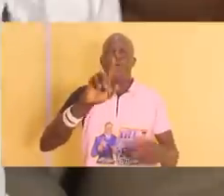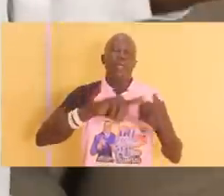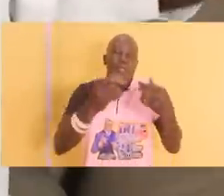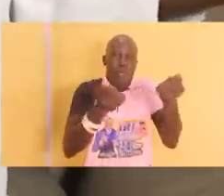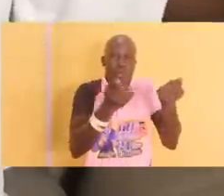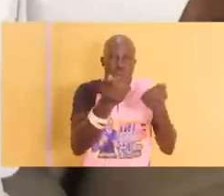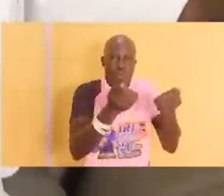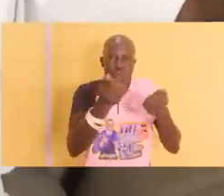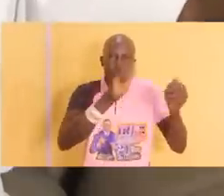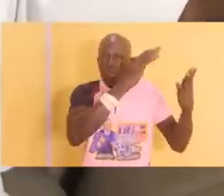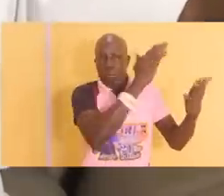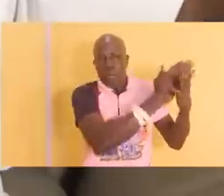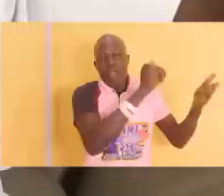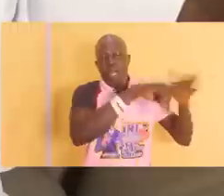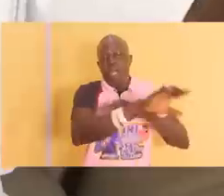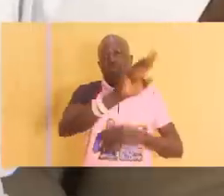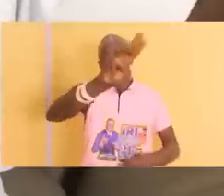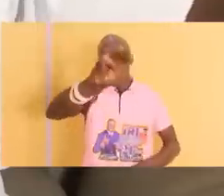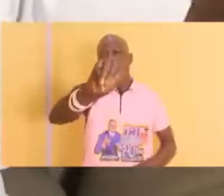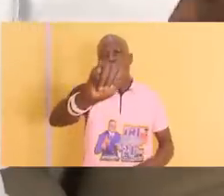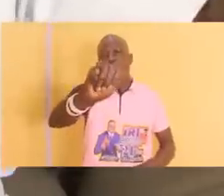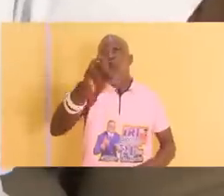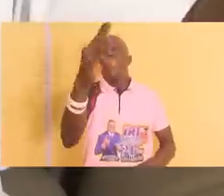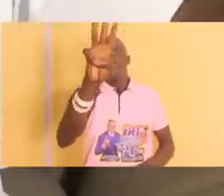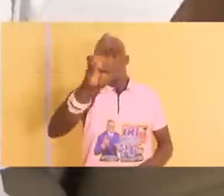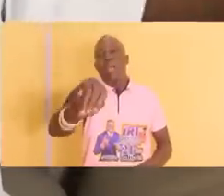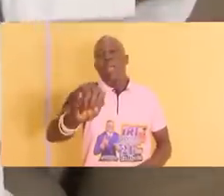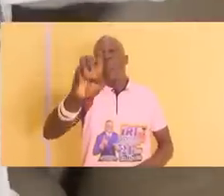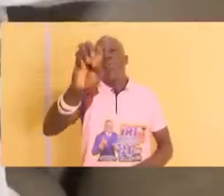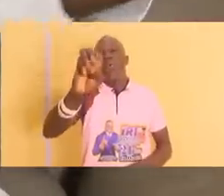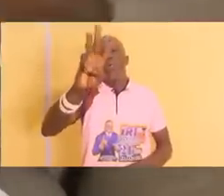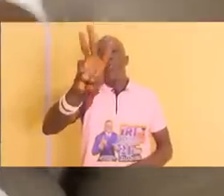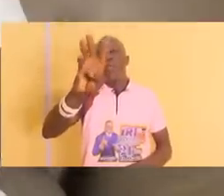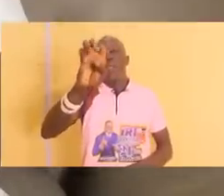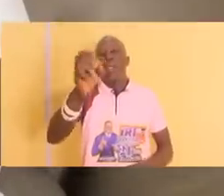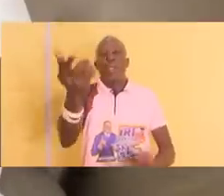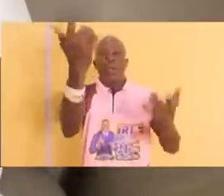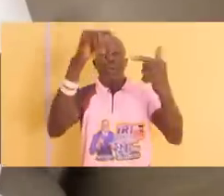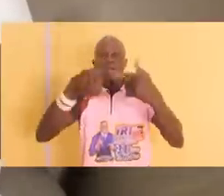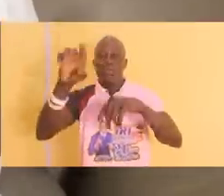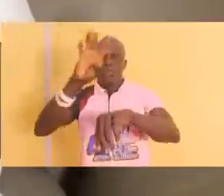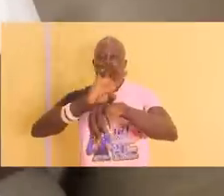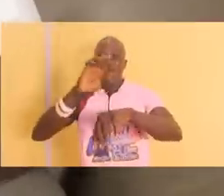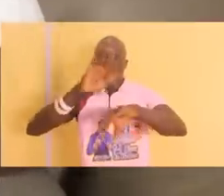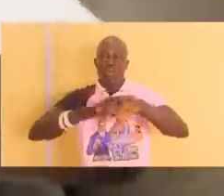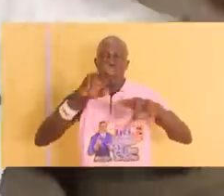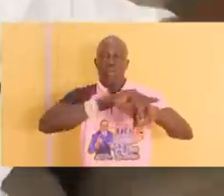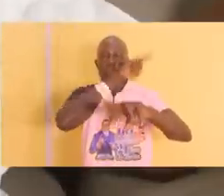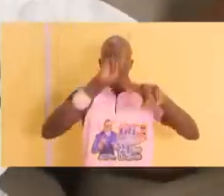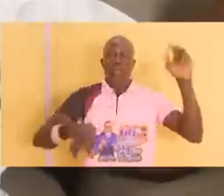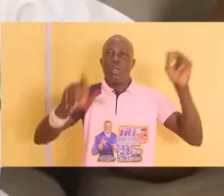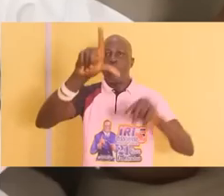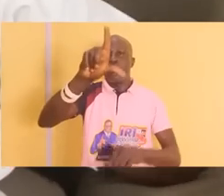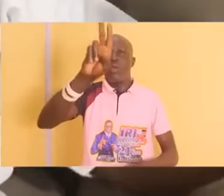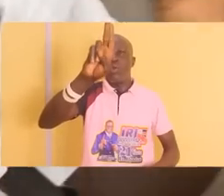ti ma wa ni mo wi the car will we bus stop lo ti ma wa láti máa gbé àwọn èèyàn wá sí church ní lúfọ̀ àpẹ